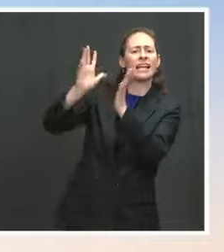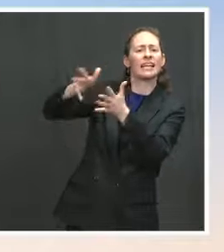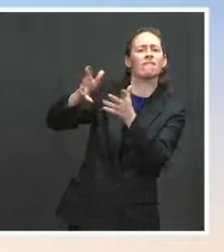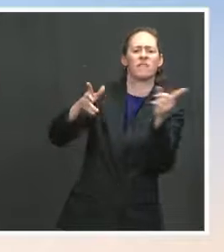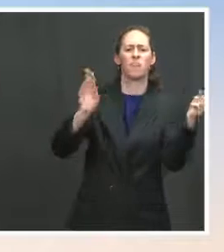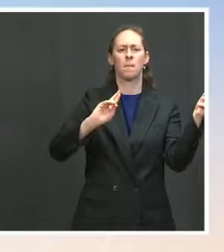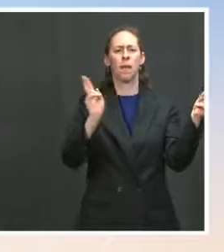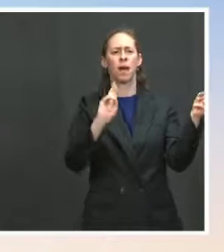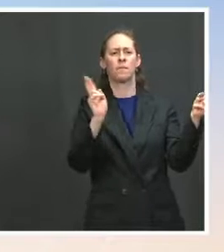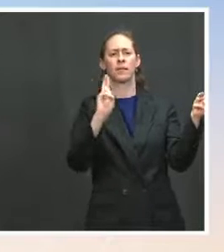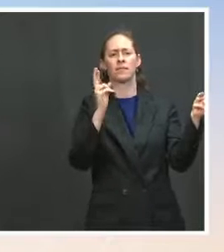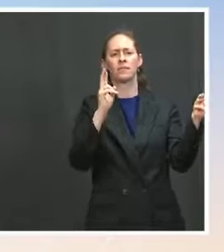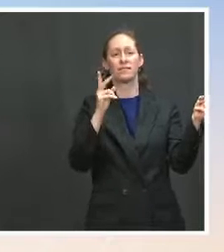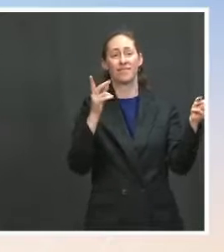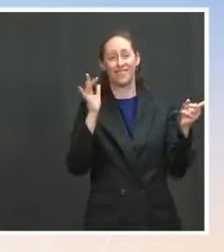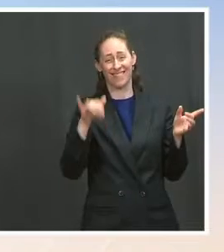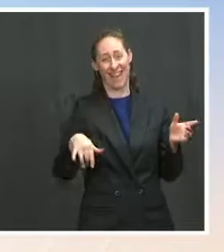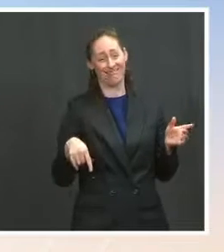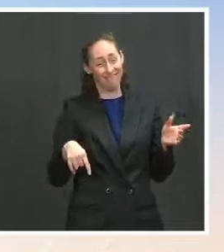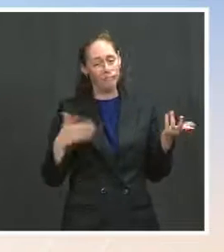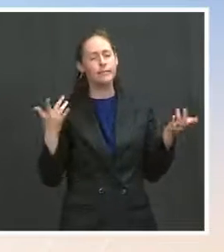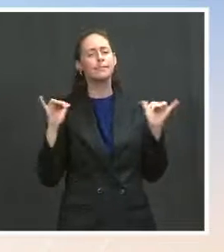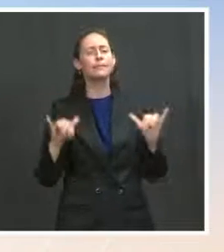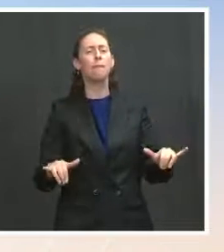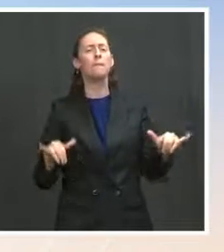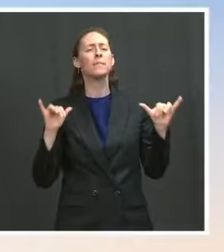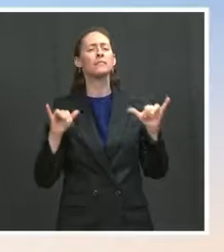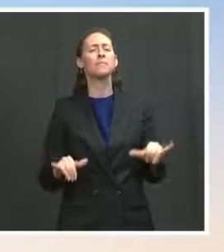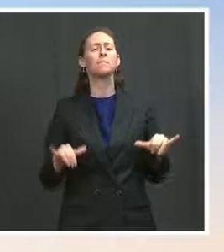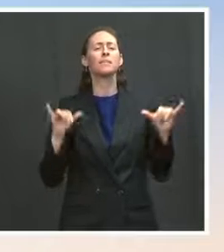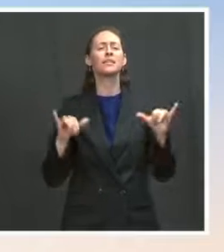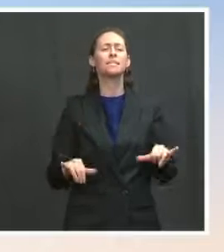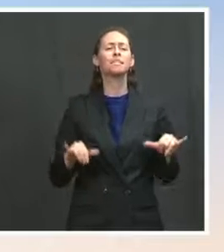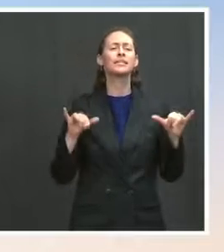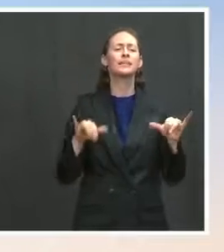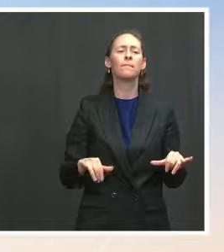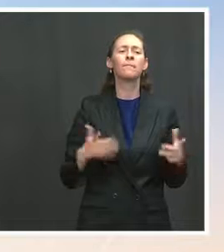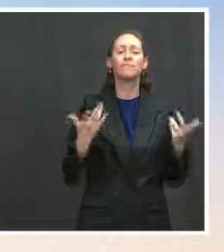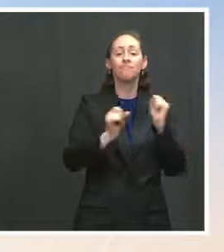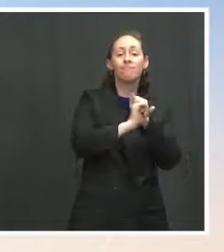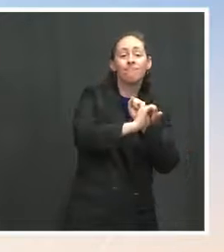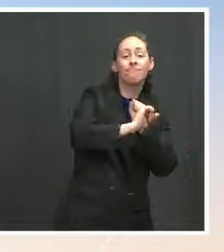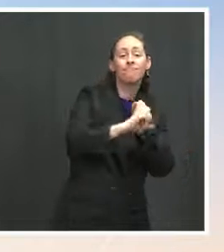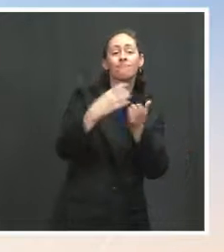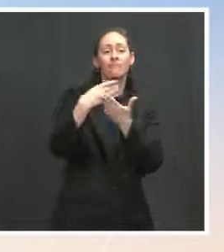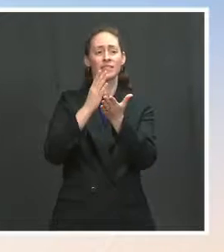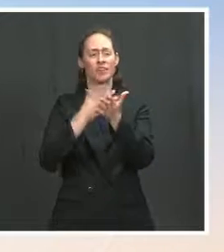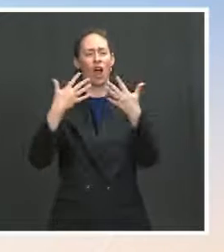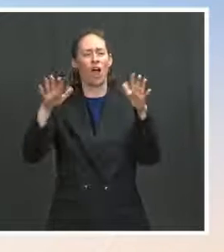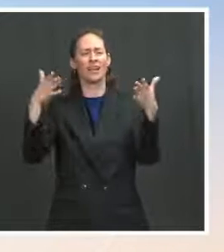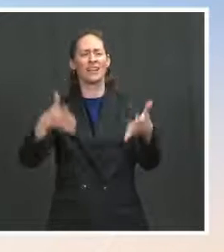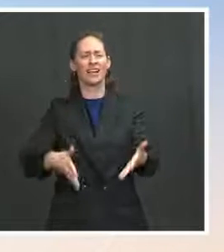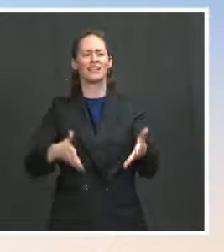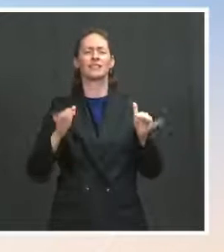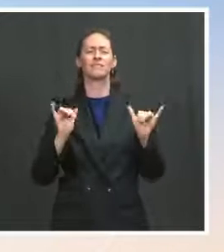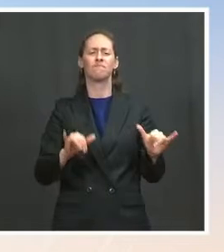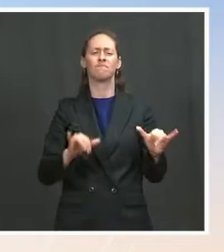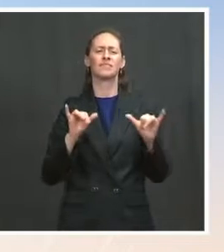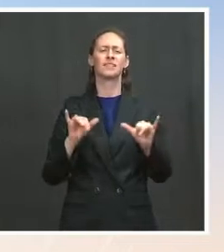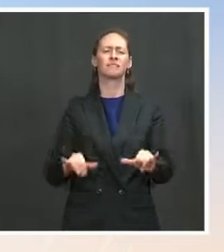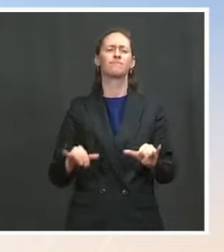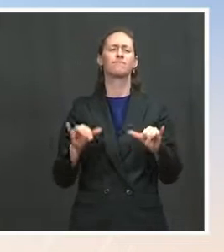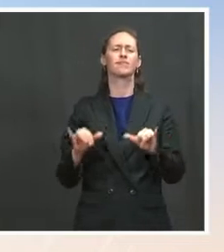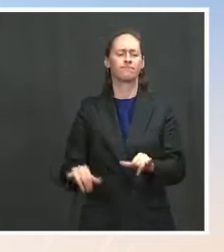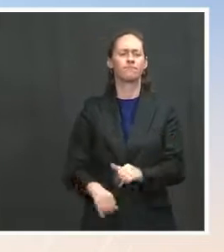in our budget. It was on the campaign. It was in the American Jobs Plan proposal. He also talked, of course, about the benefit of